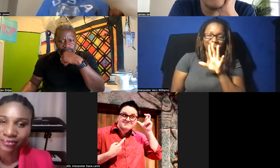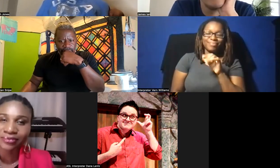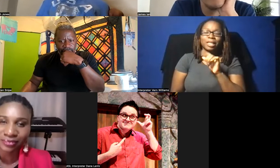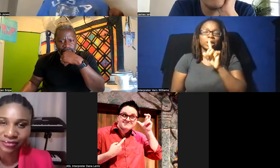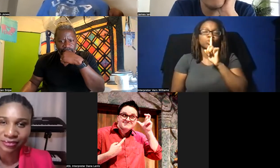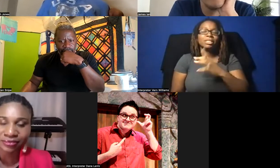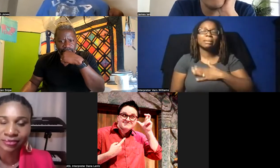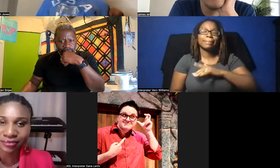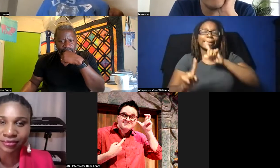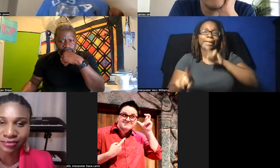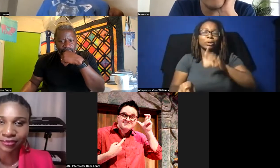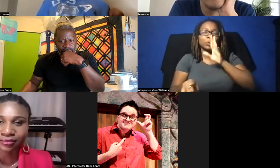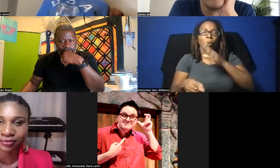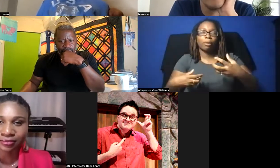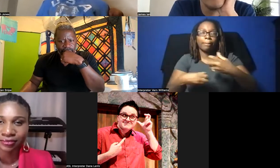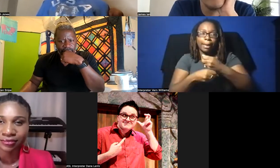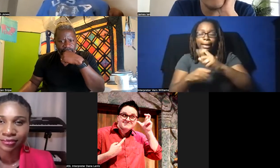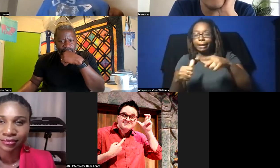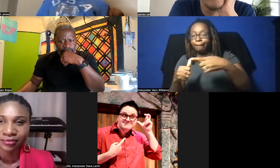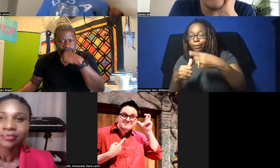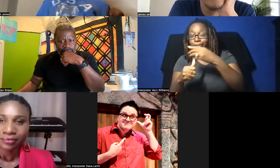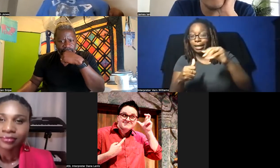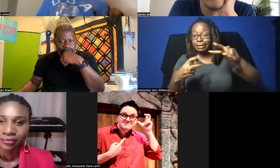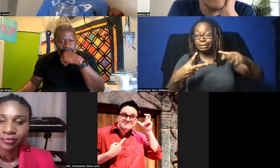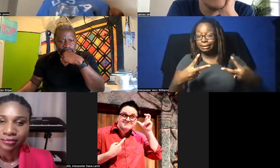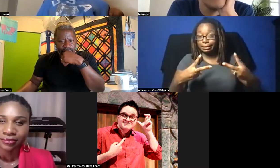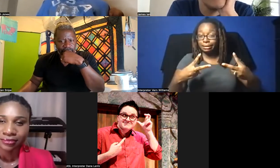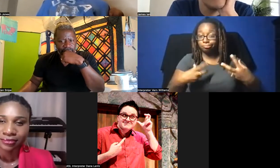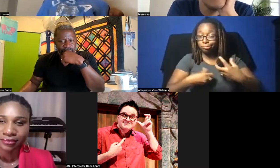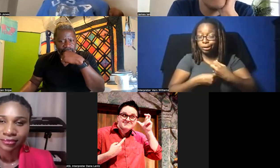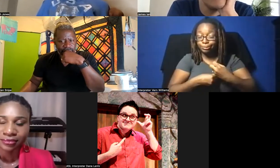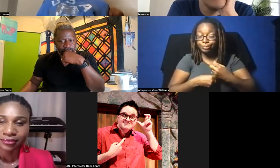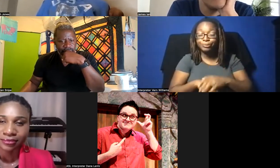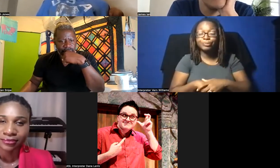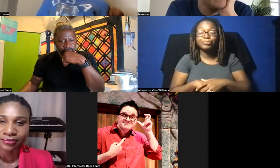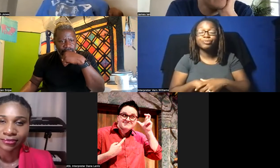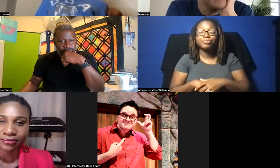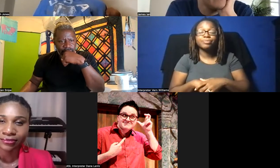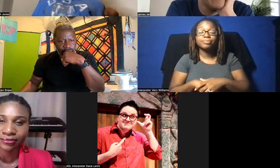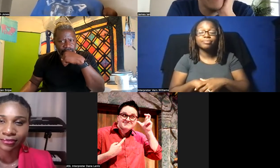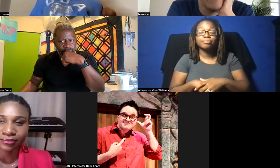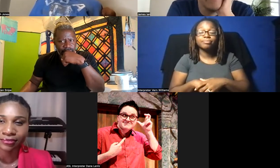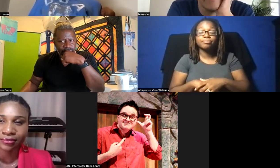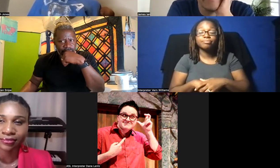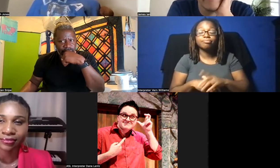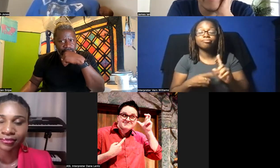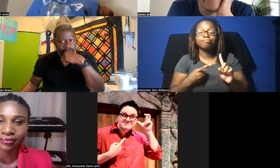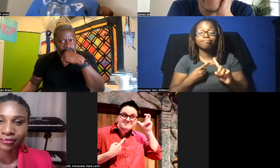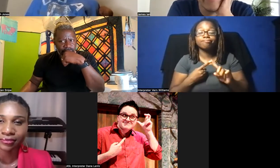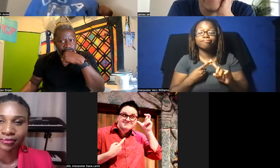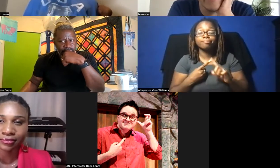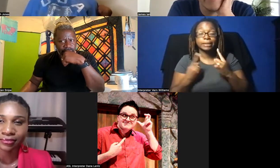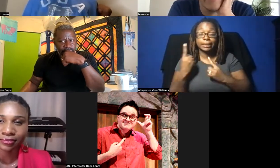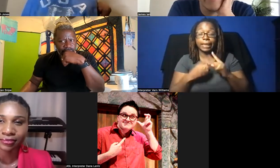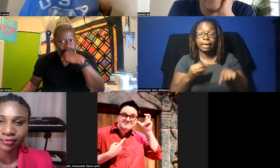answer is going to combine the first and the second question. So first, when I think of